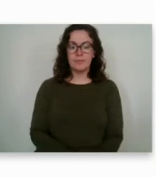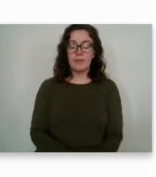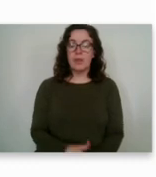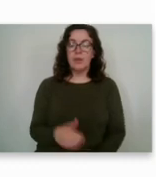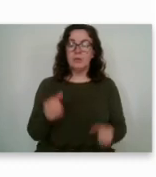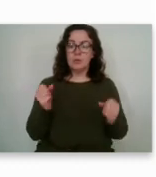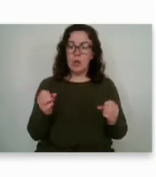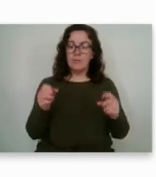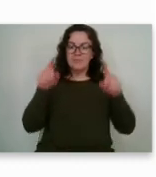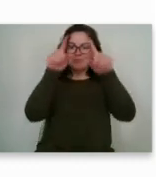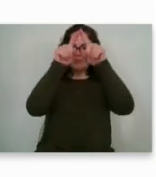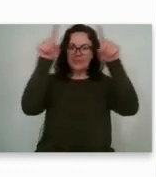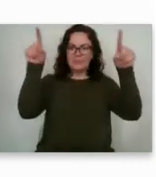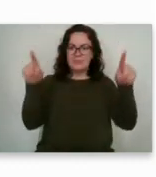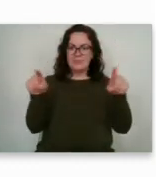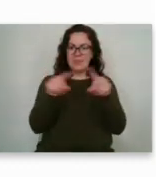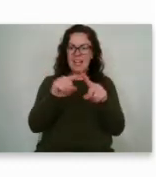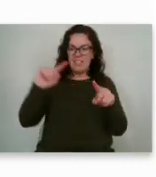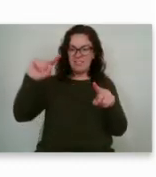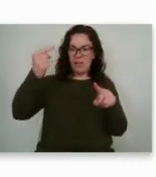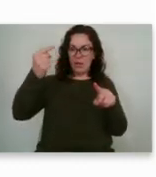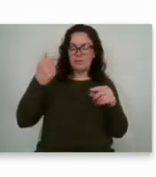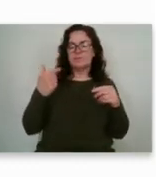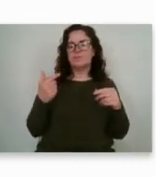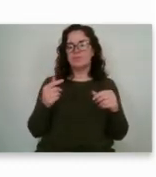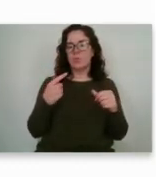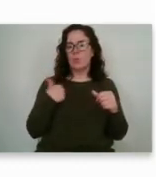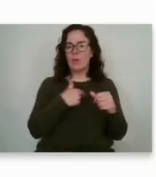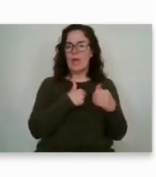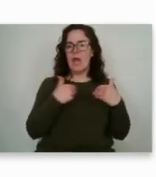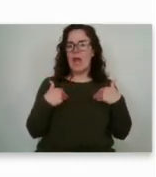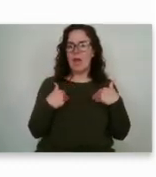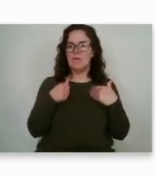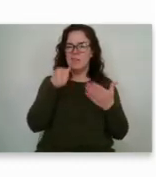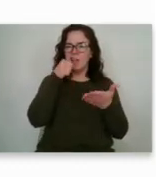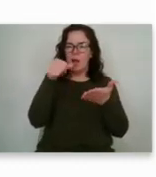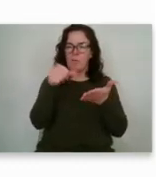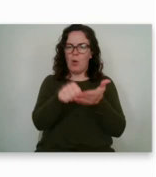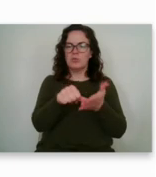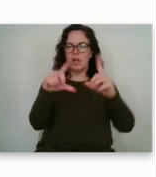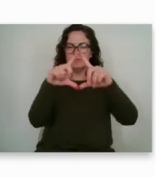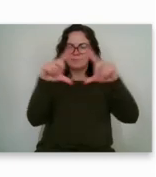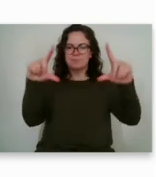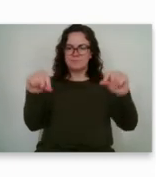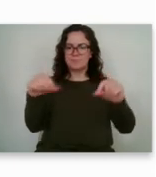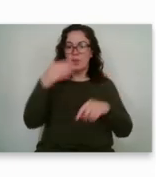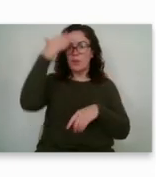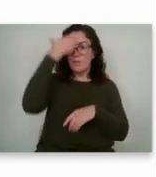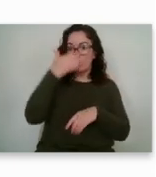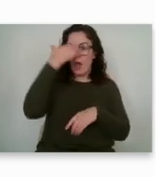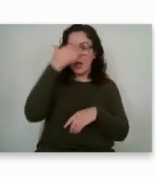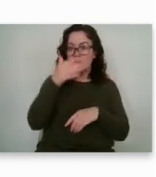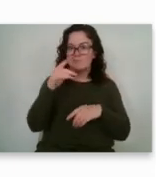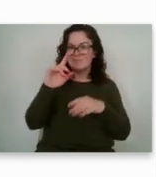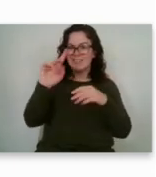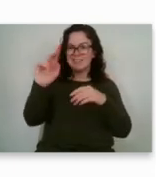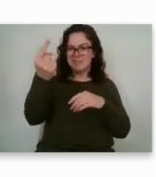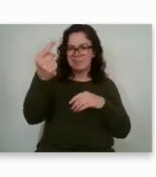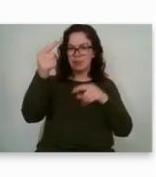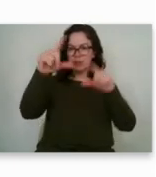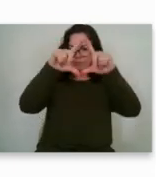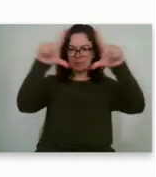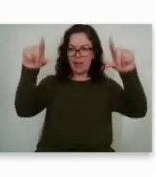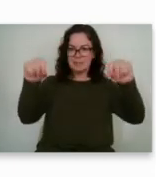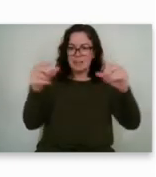So in the first box, you have a postcard here. On the front of the postcard, I want you to draw a picture of something that makes